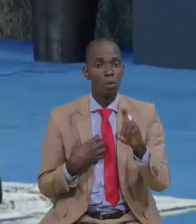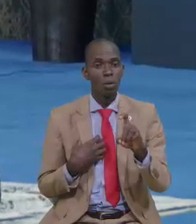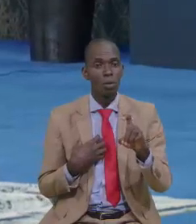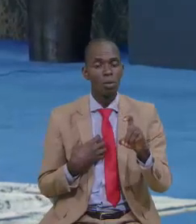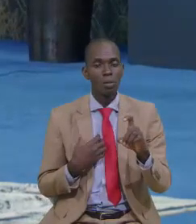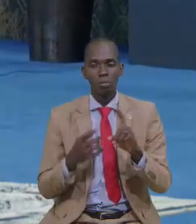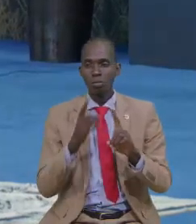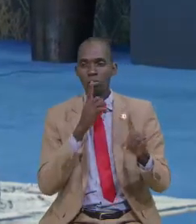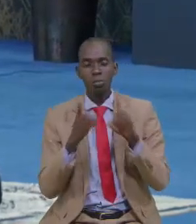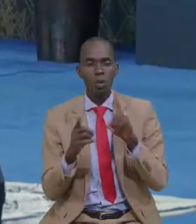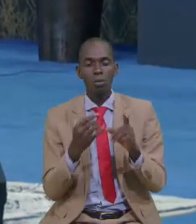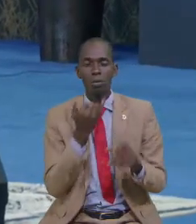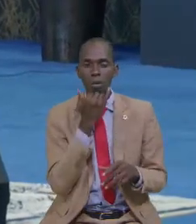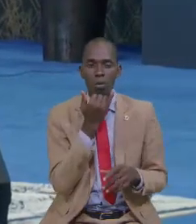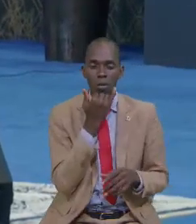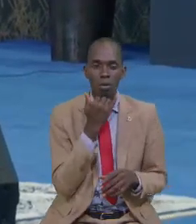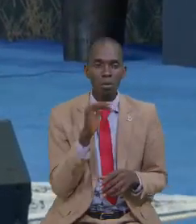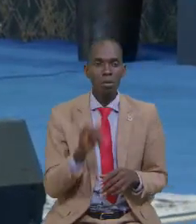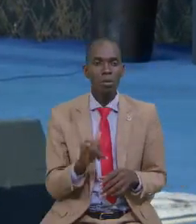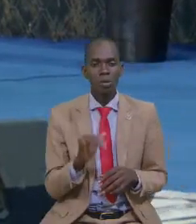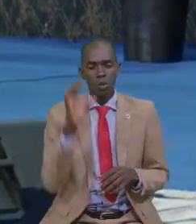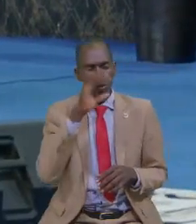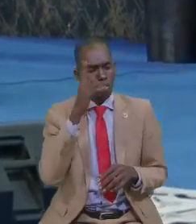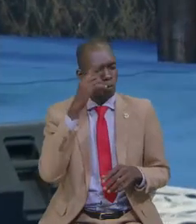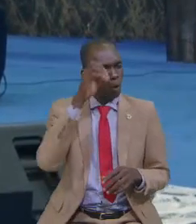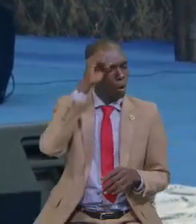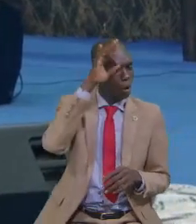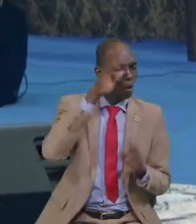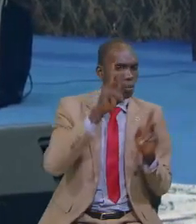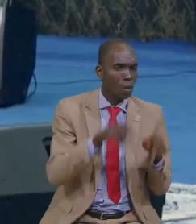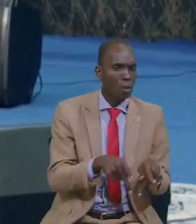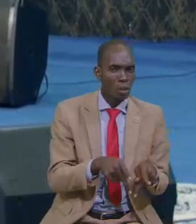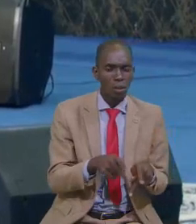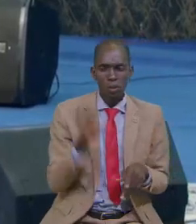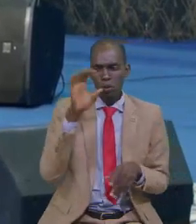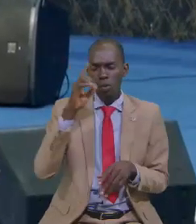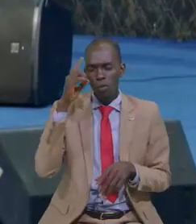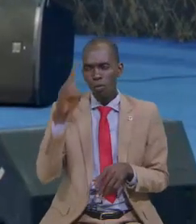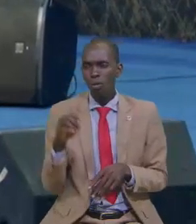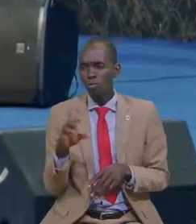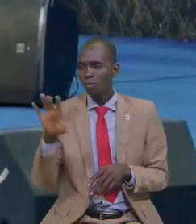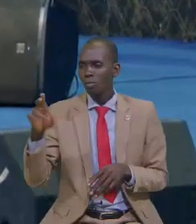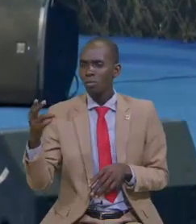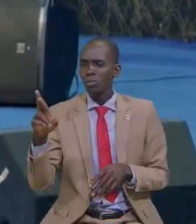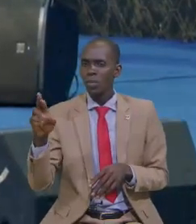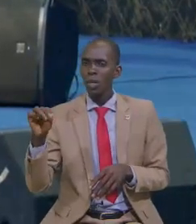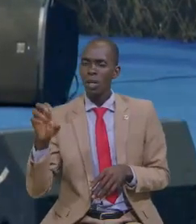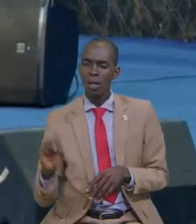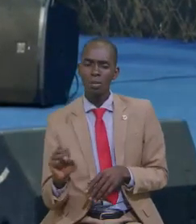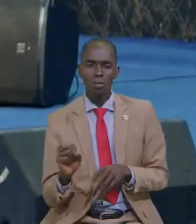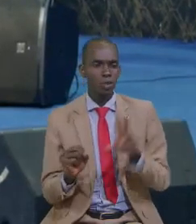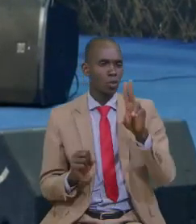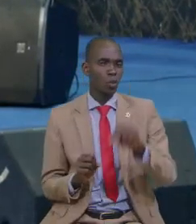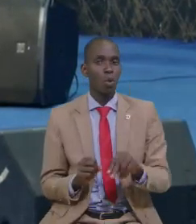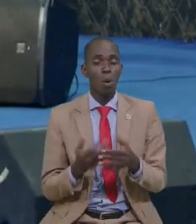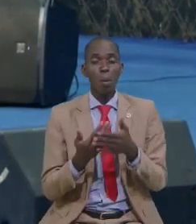complain, look for herbalists, and look for incantation? No. Before the shackles